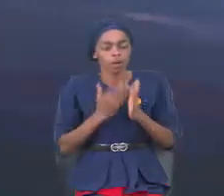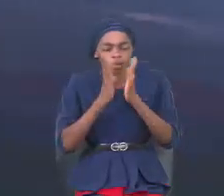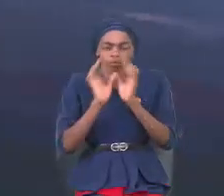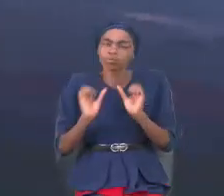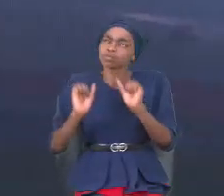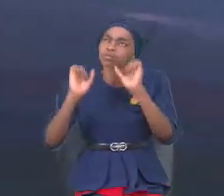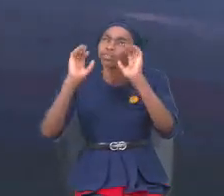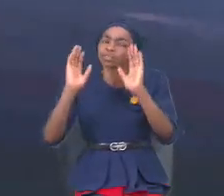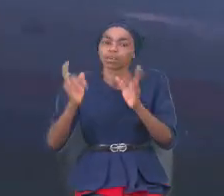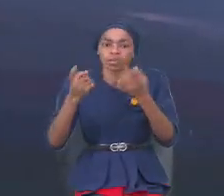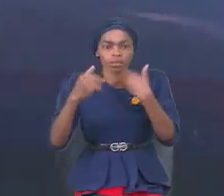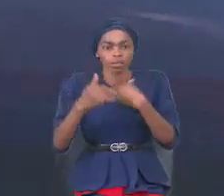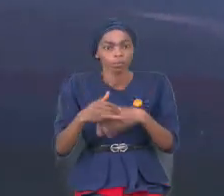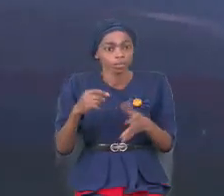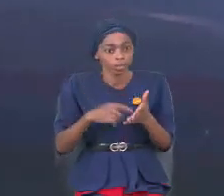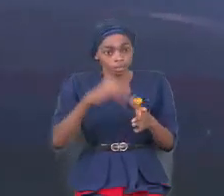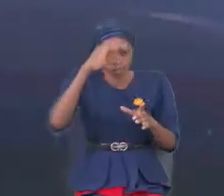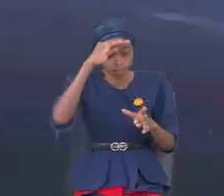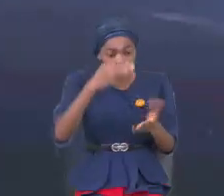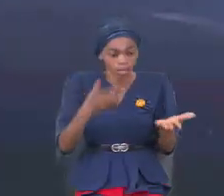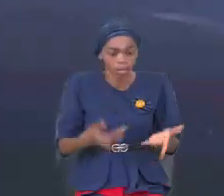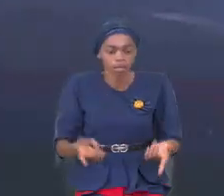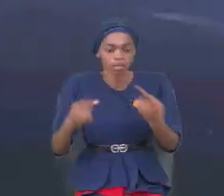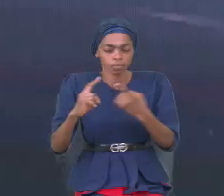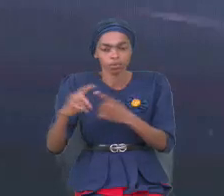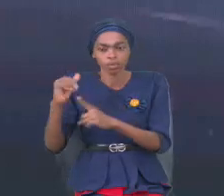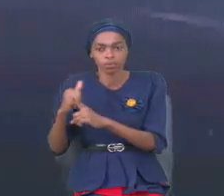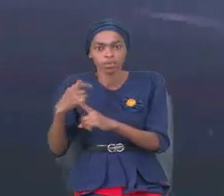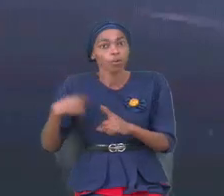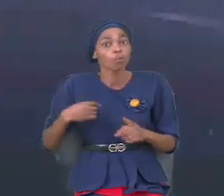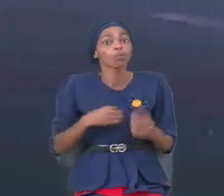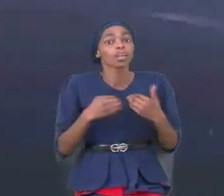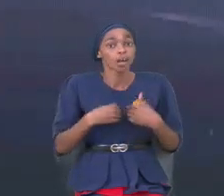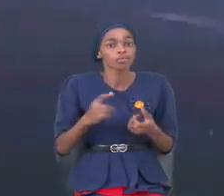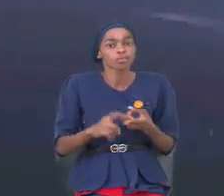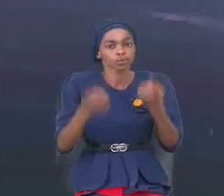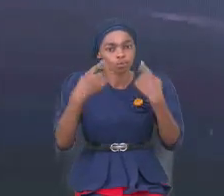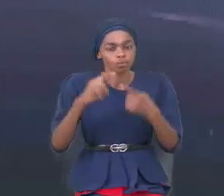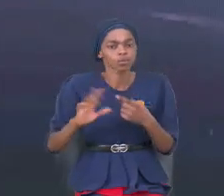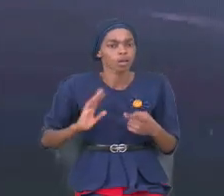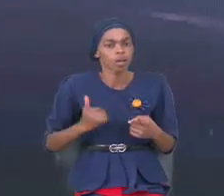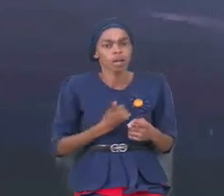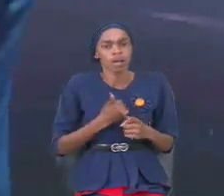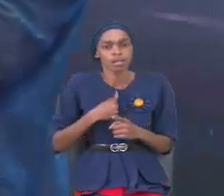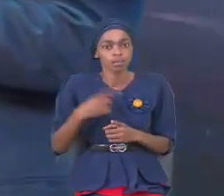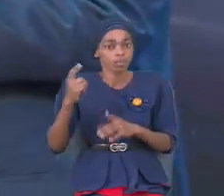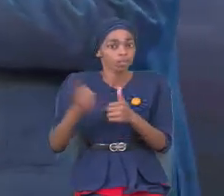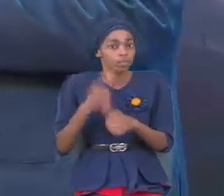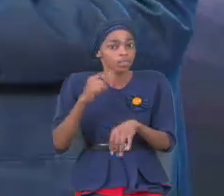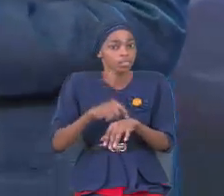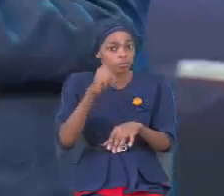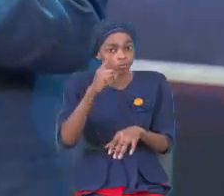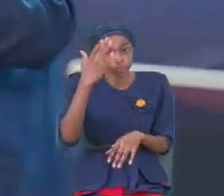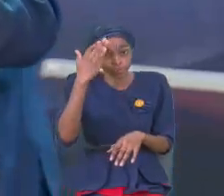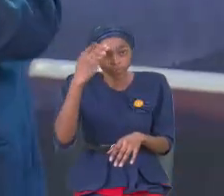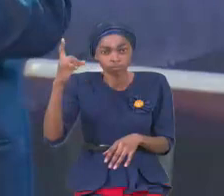see, we have to come back to ourselves. The first time we knew the Lord, and the first time we called upon the Lord,